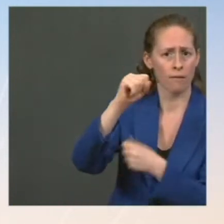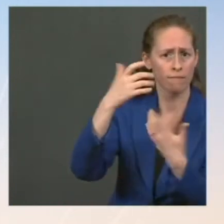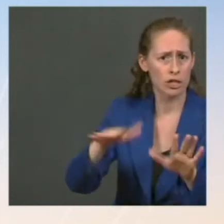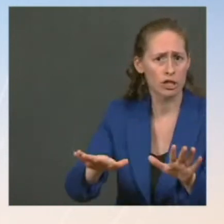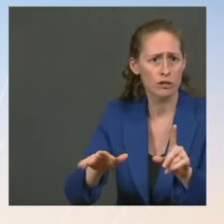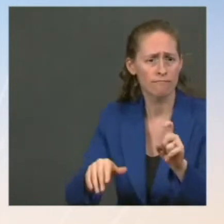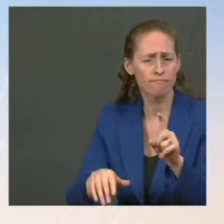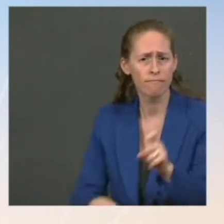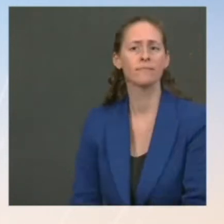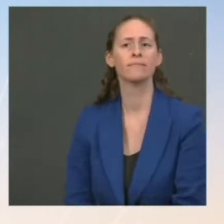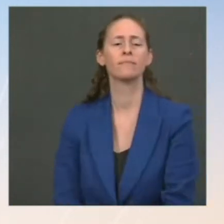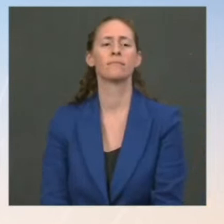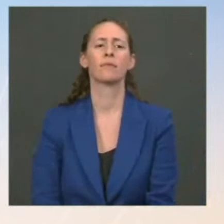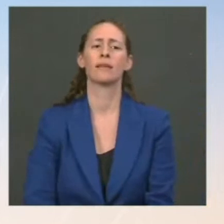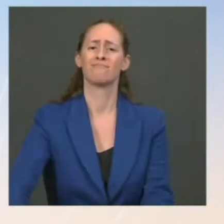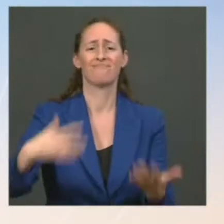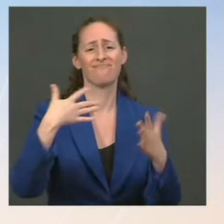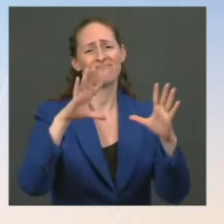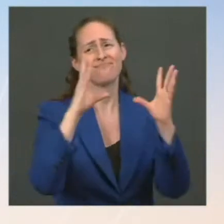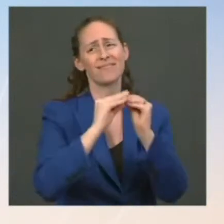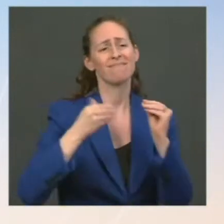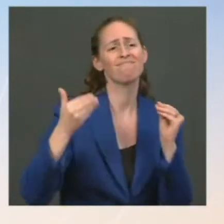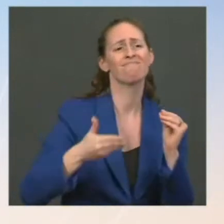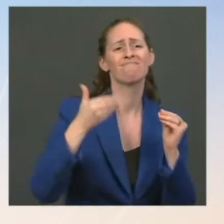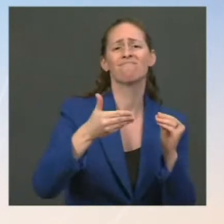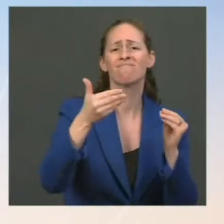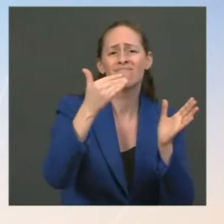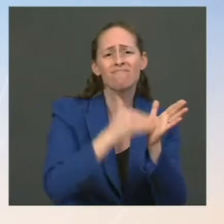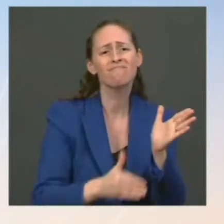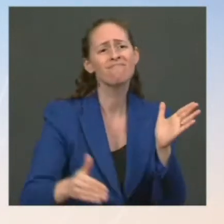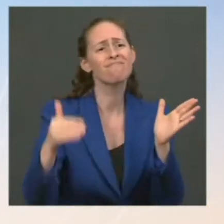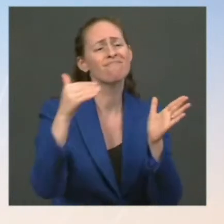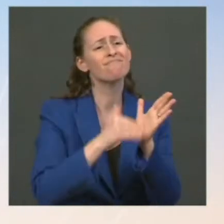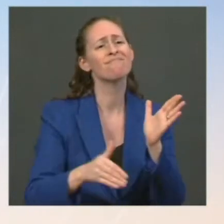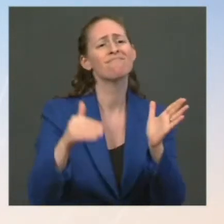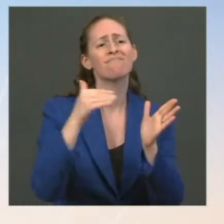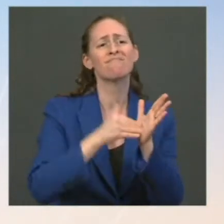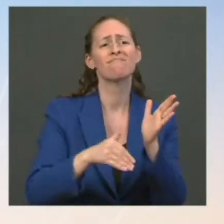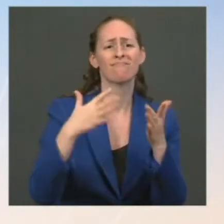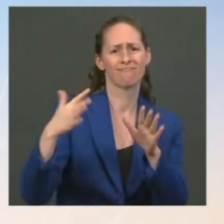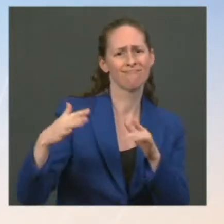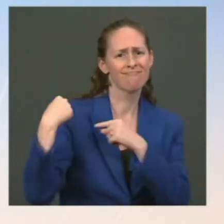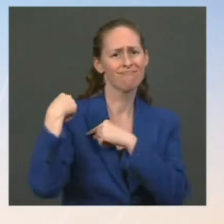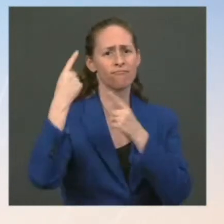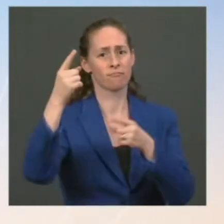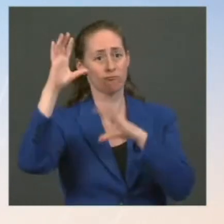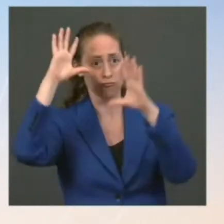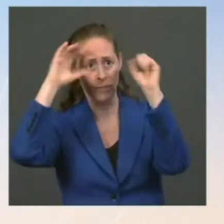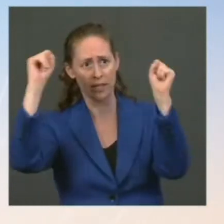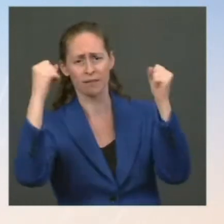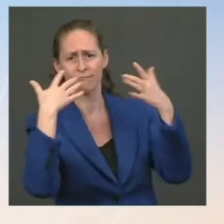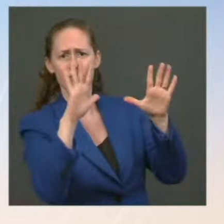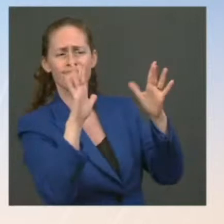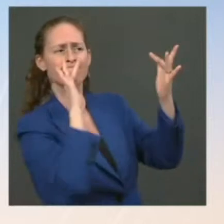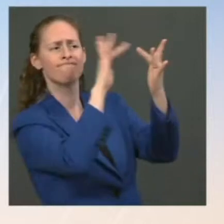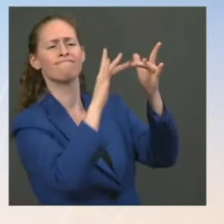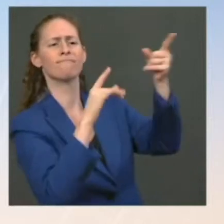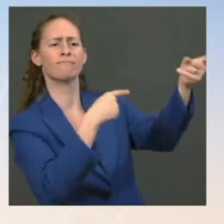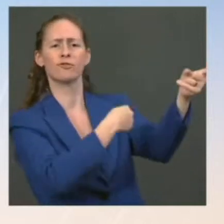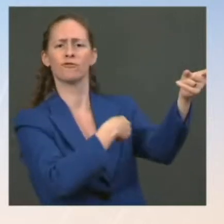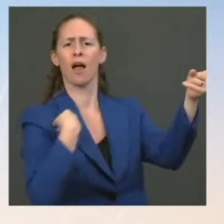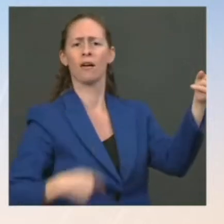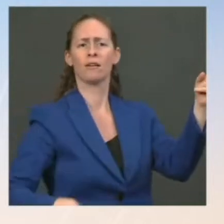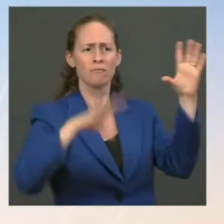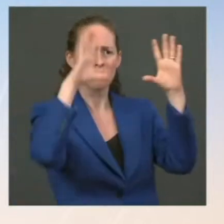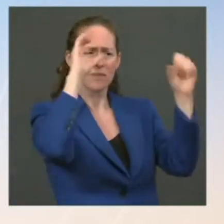and we have for some time now, including in the president's call with President Xi about the importance of these two individuals returning back to their